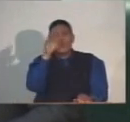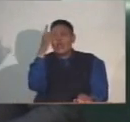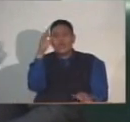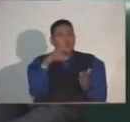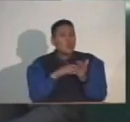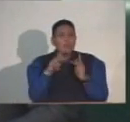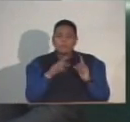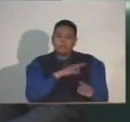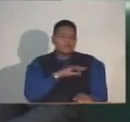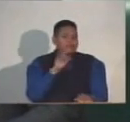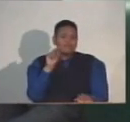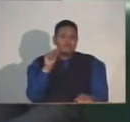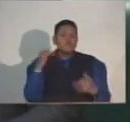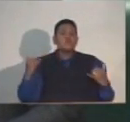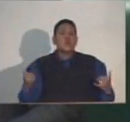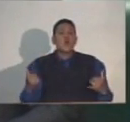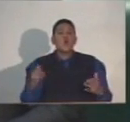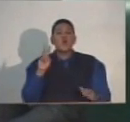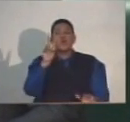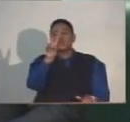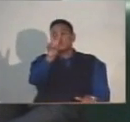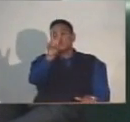will benefit. It will now be